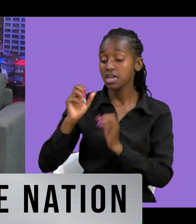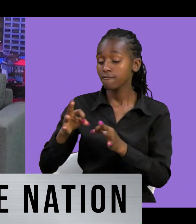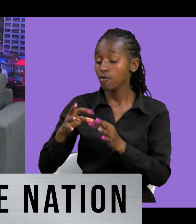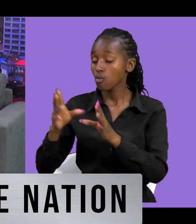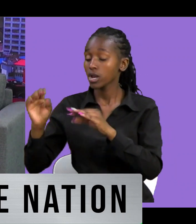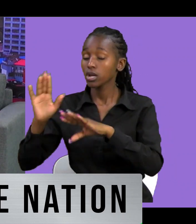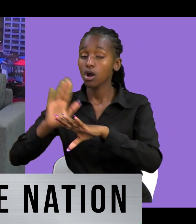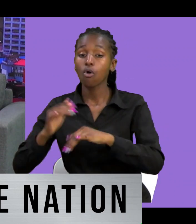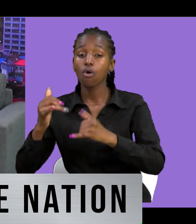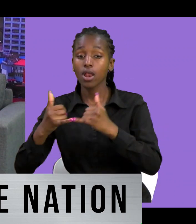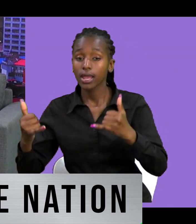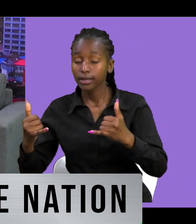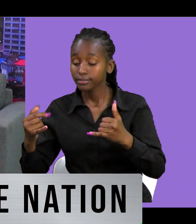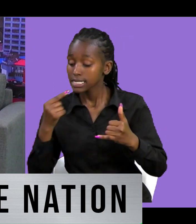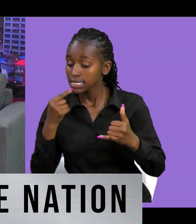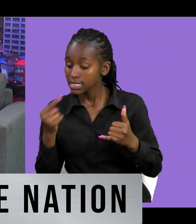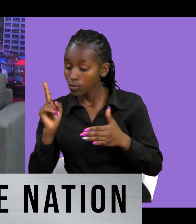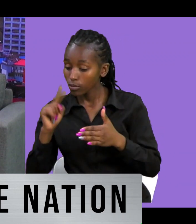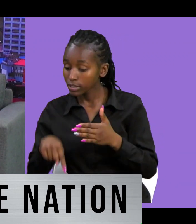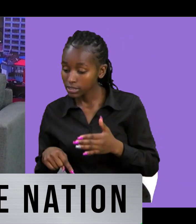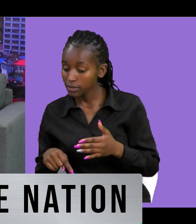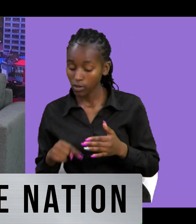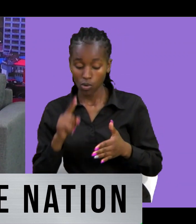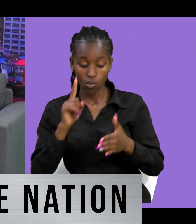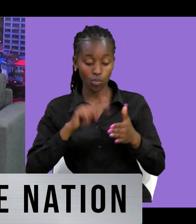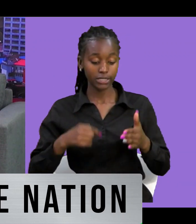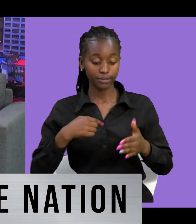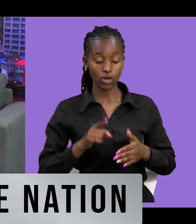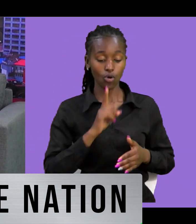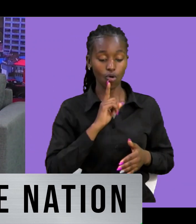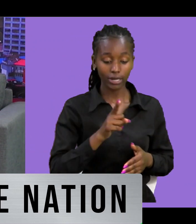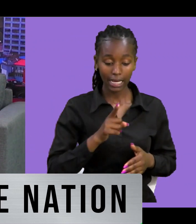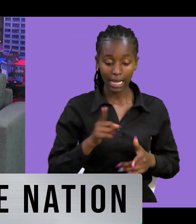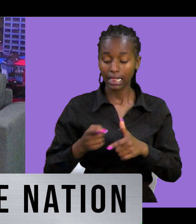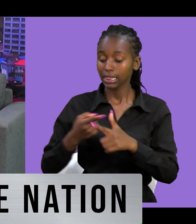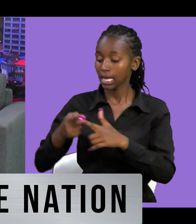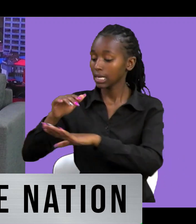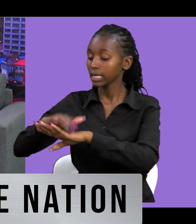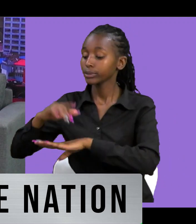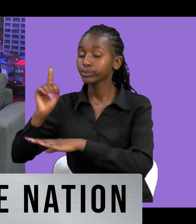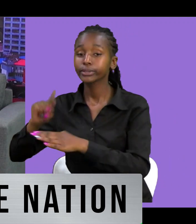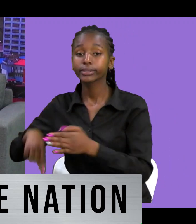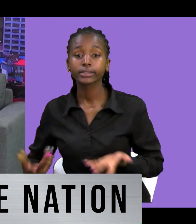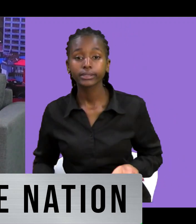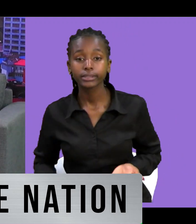There's this meme that always goes around, what I ordered versus what I got.